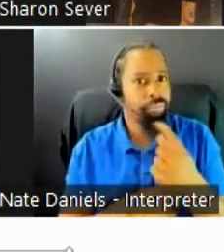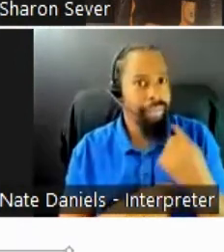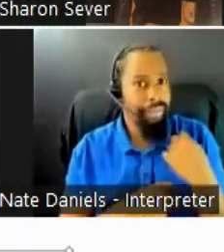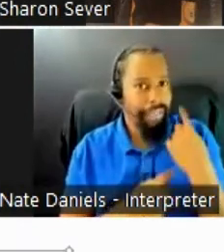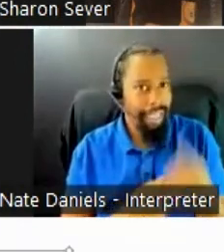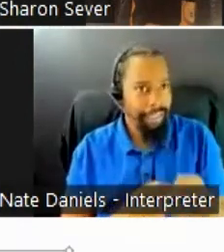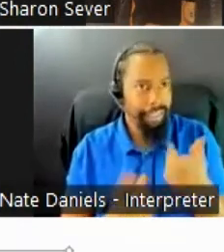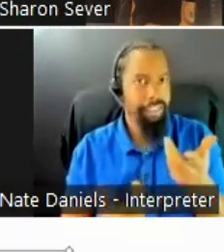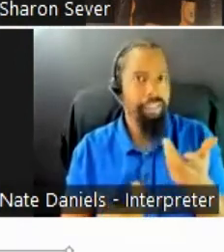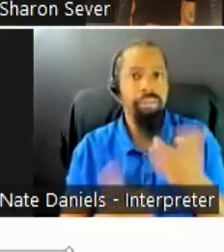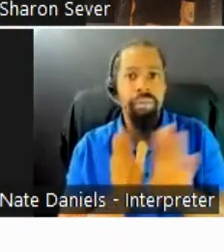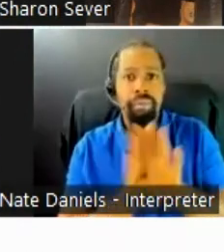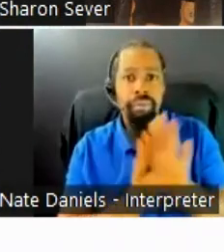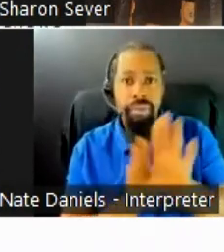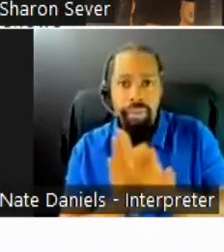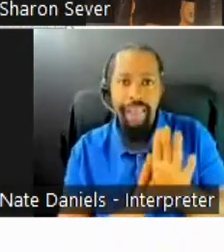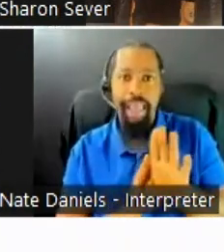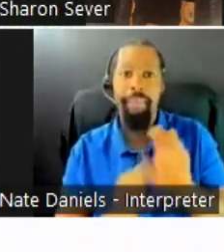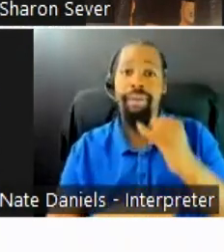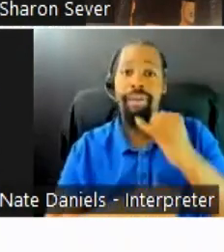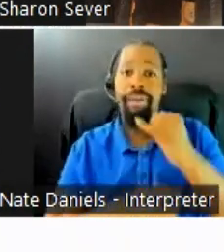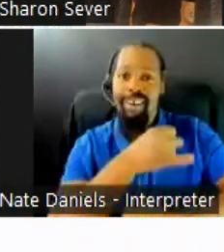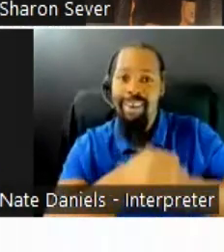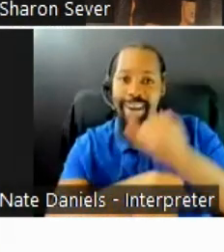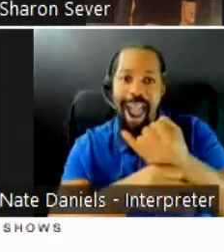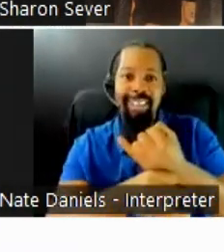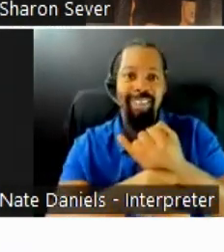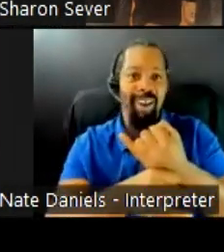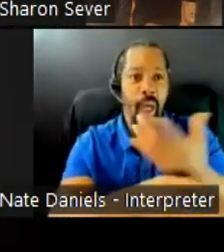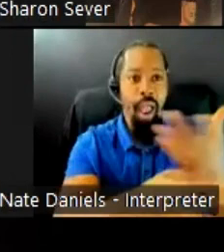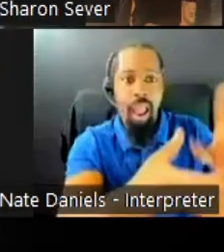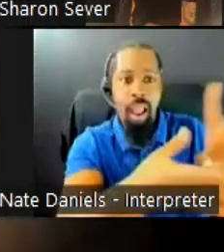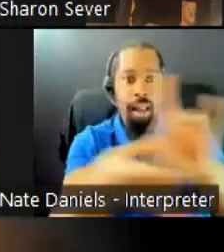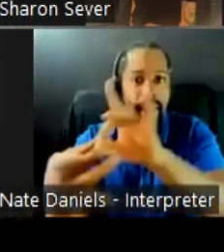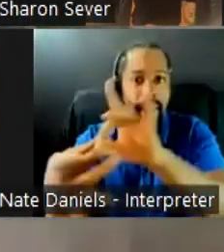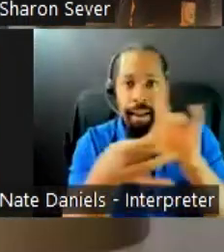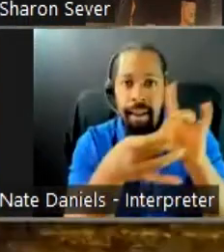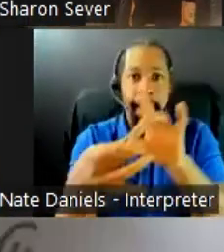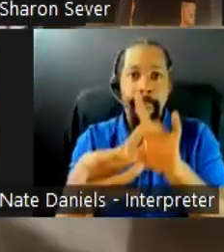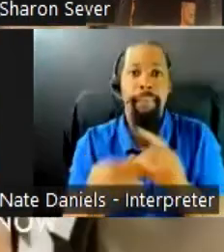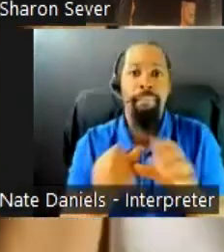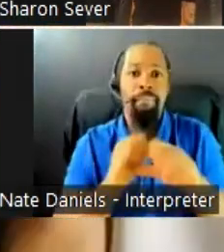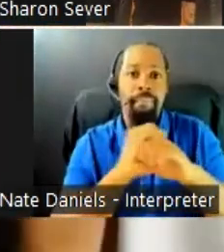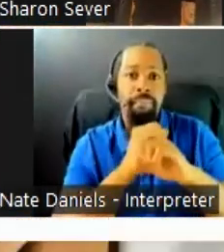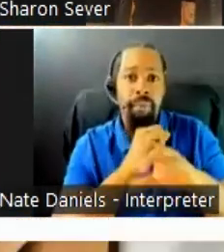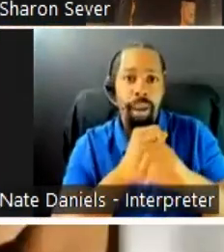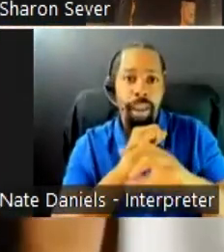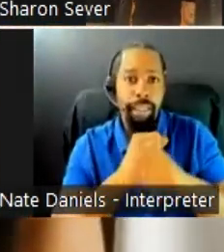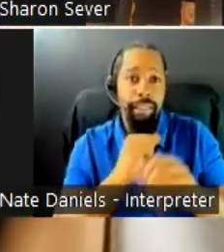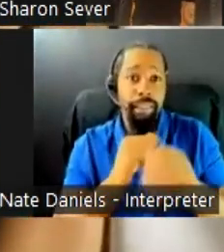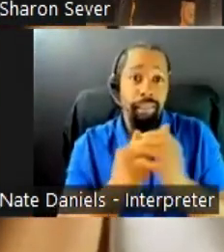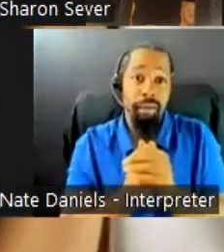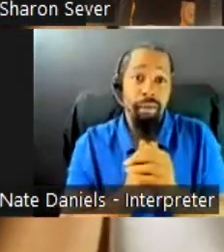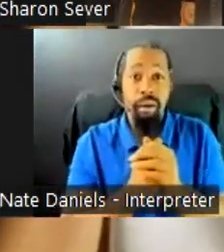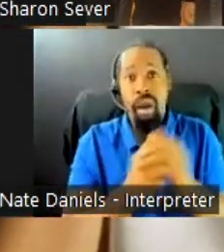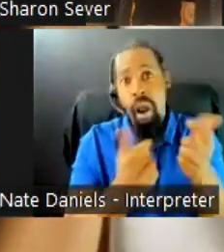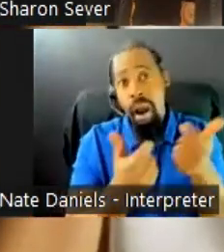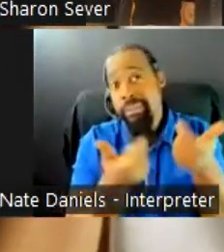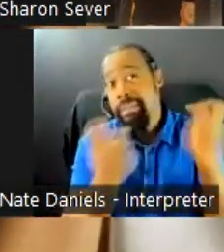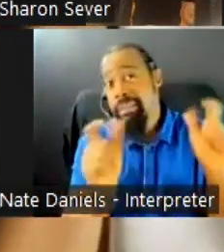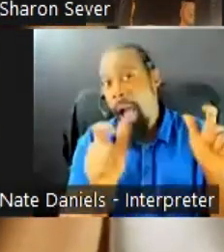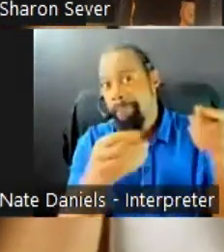developed the market internationally, worldwide. Our biggest market, of course, is in the